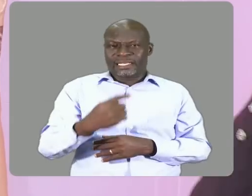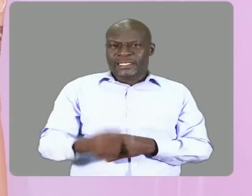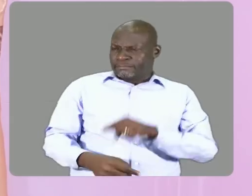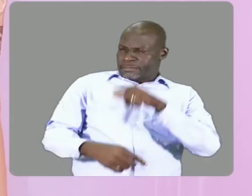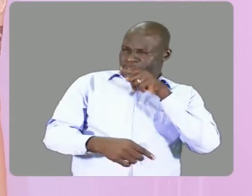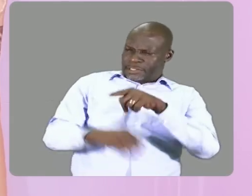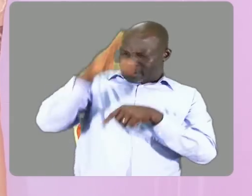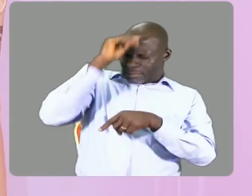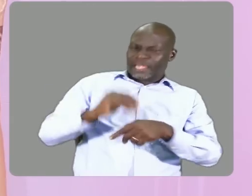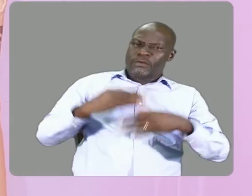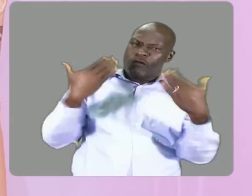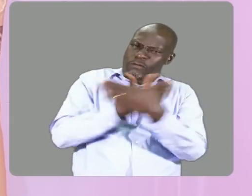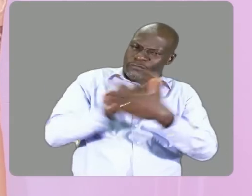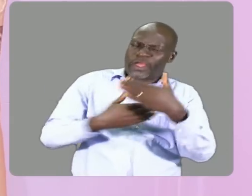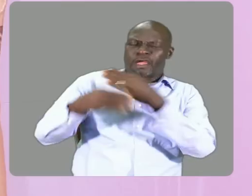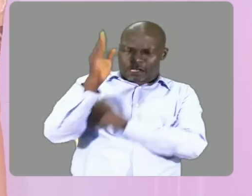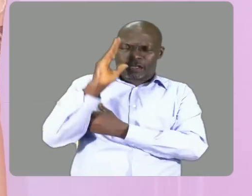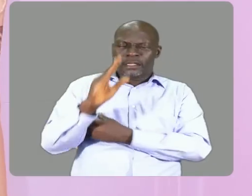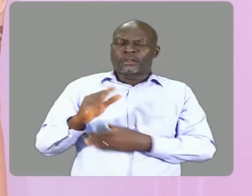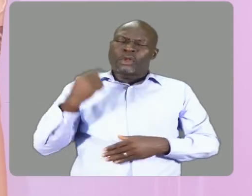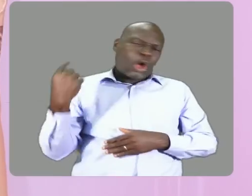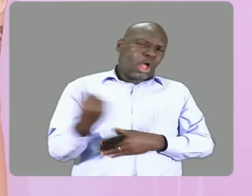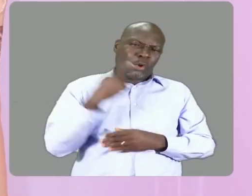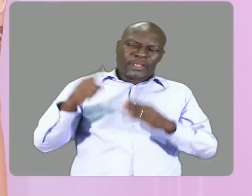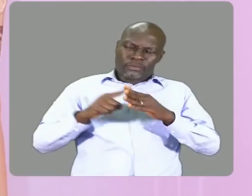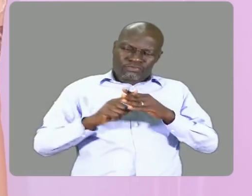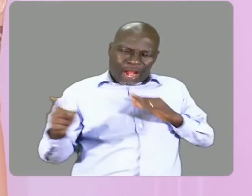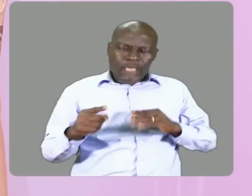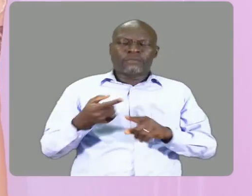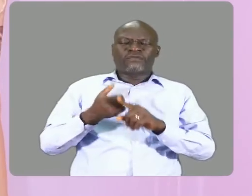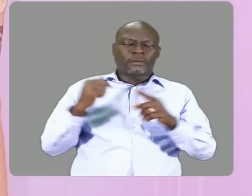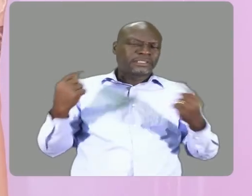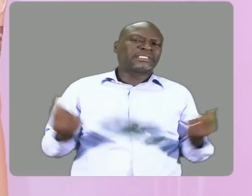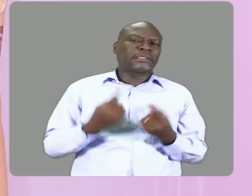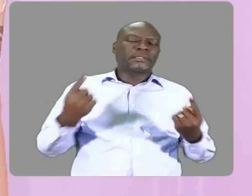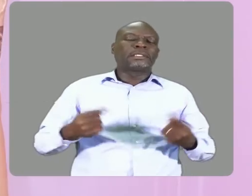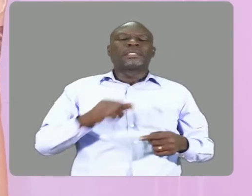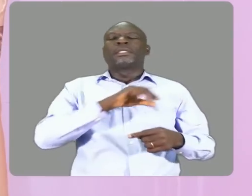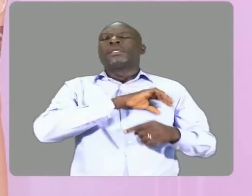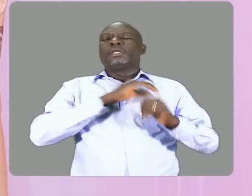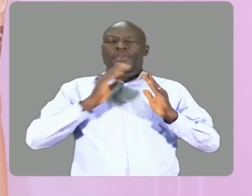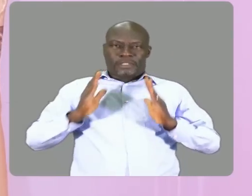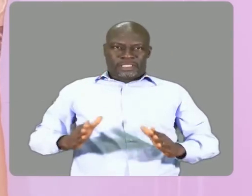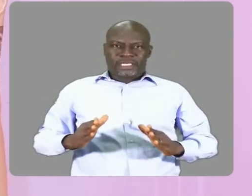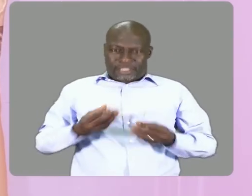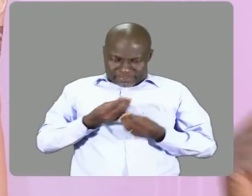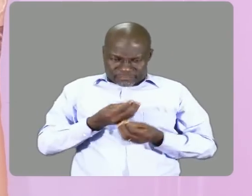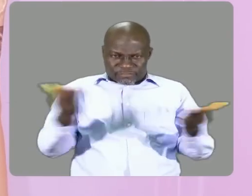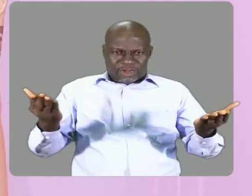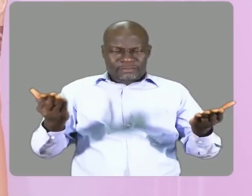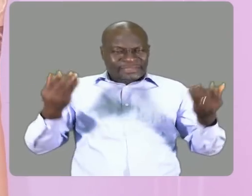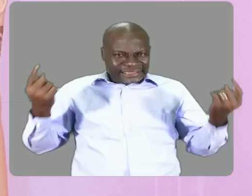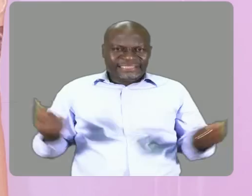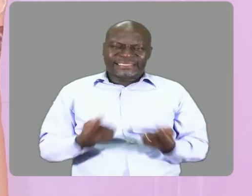se osro onyaminti no. O jani fribo ni hon. Ti Christianity. E kasa chira ye nipa se.